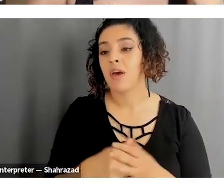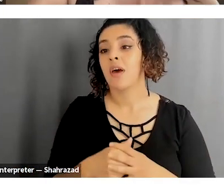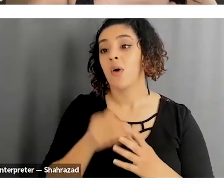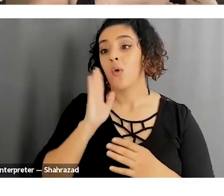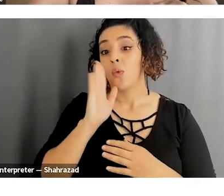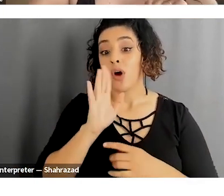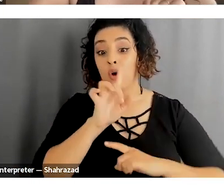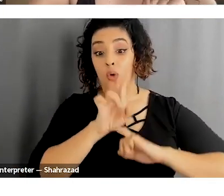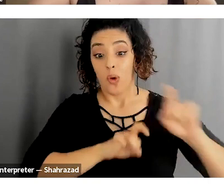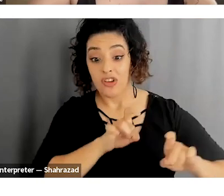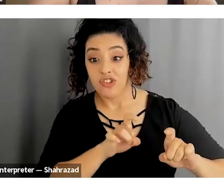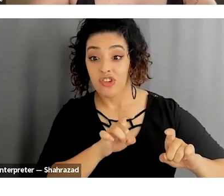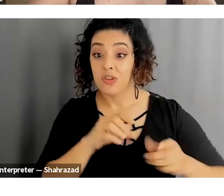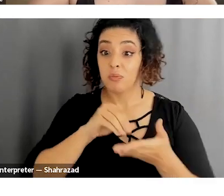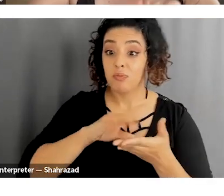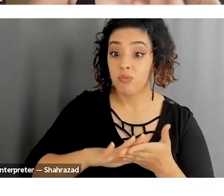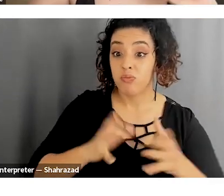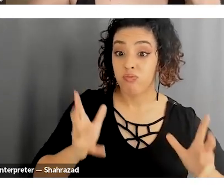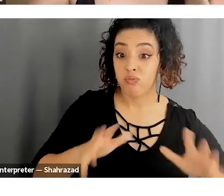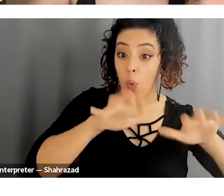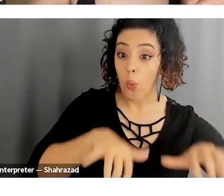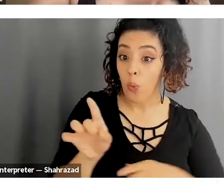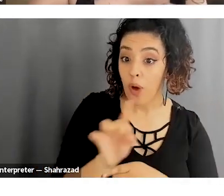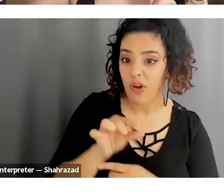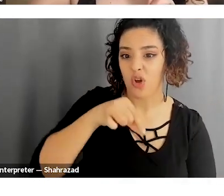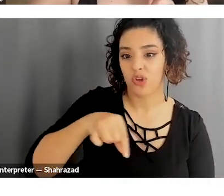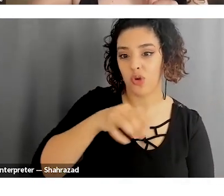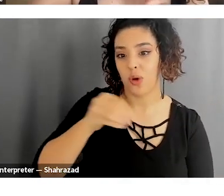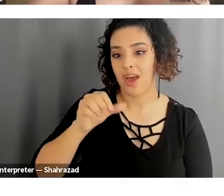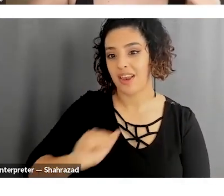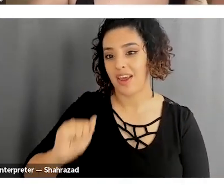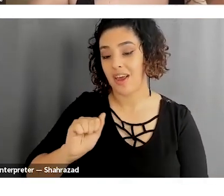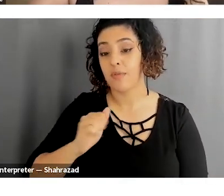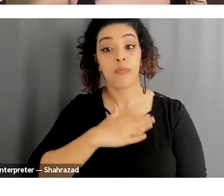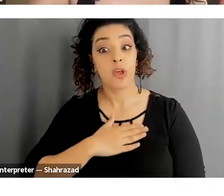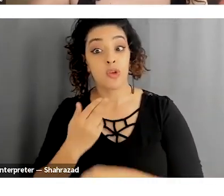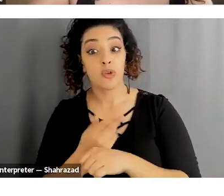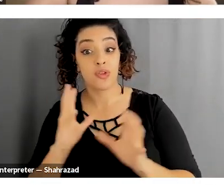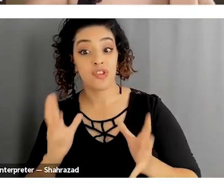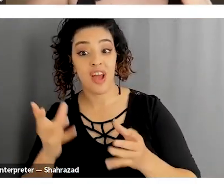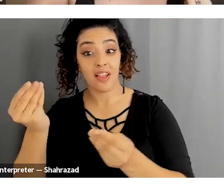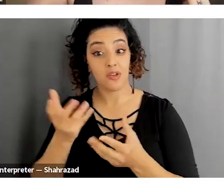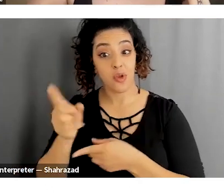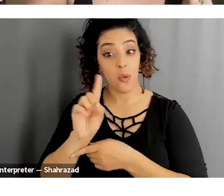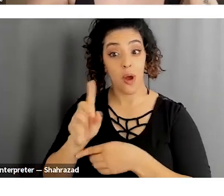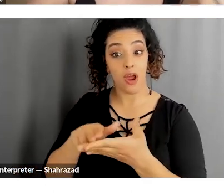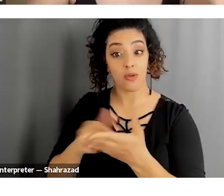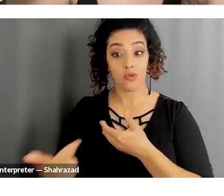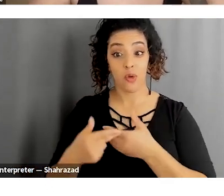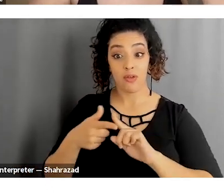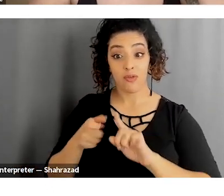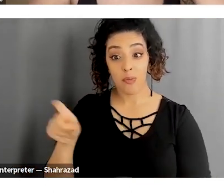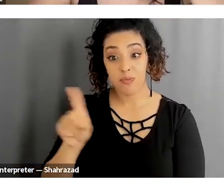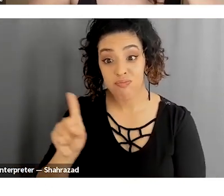Q&A. We will address questions at the end of the class. And please feel free to use the chat to tell us where you're logging in from. If you